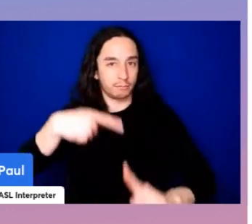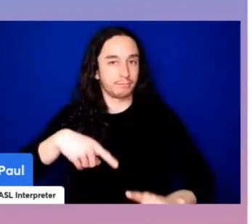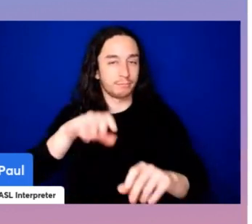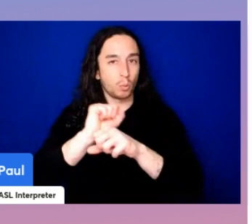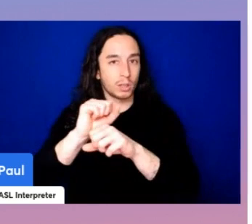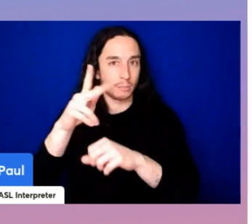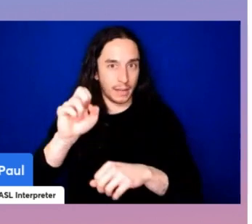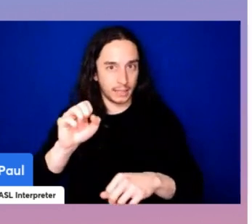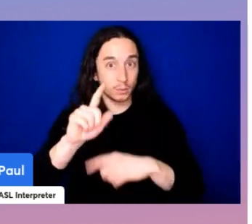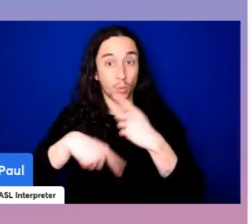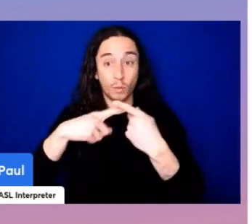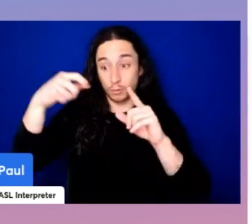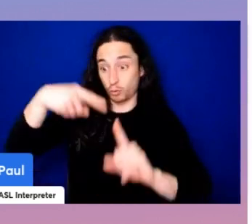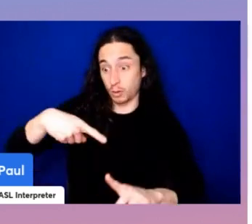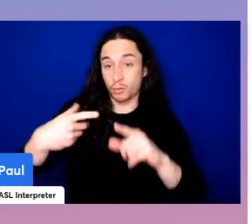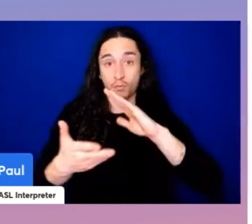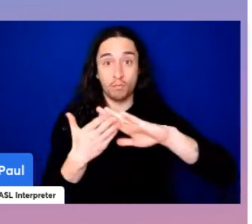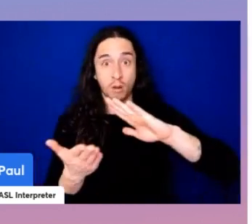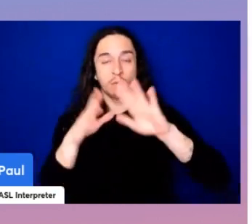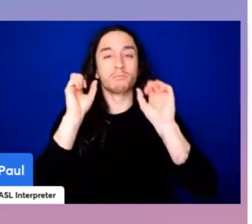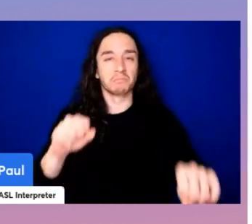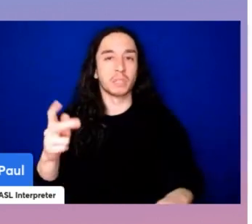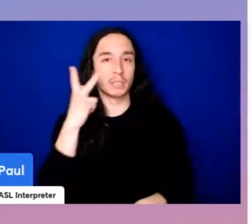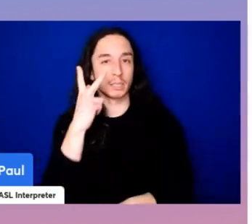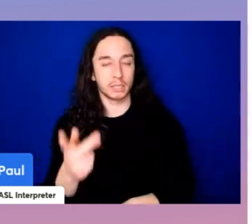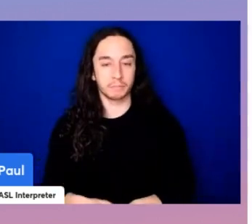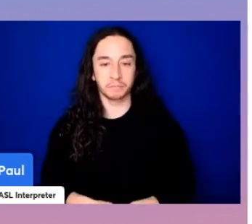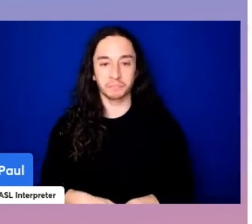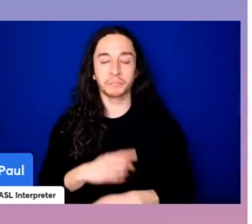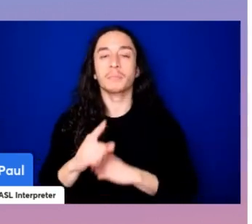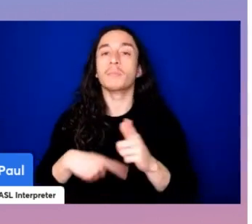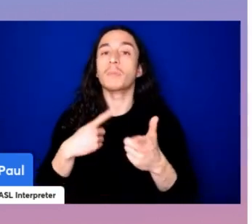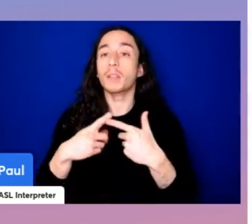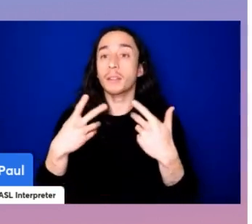we are going to look at the workspace destroy.